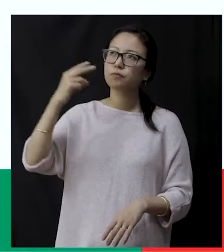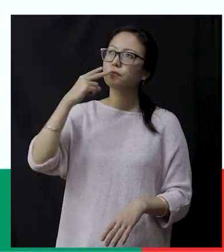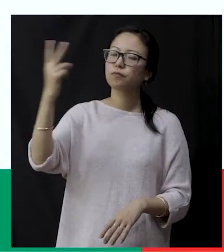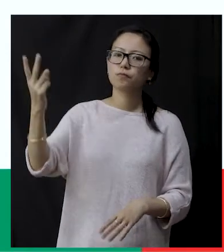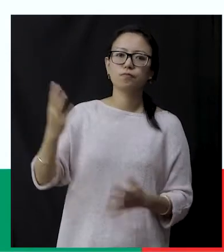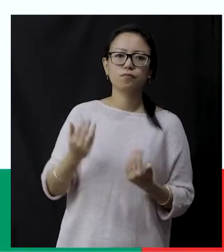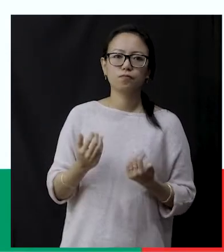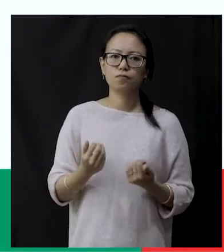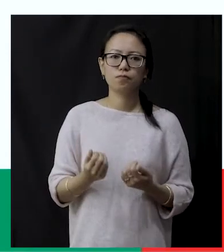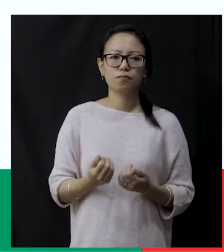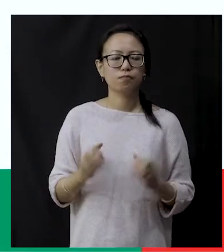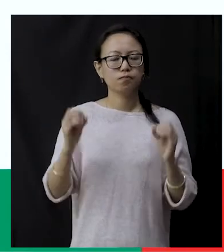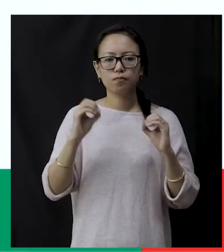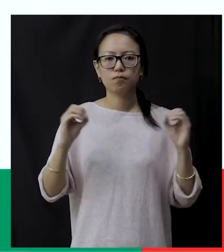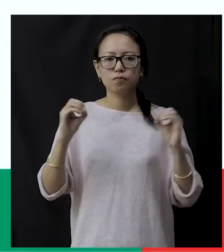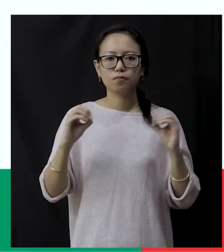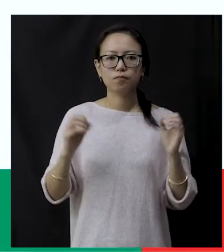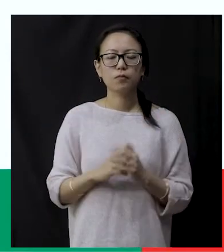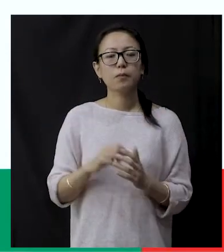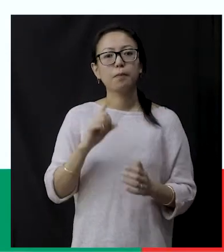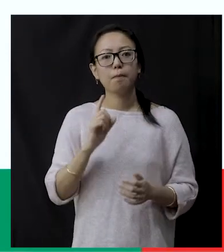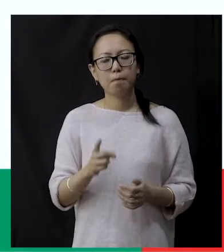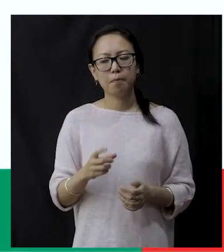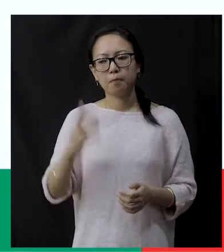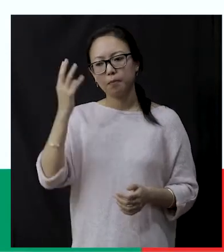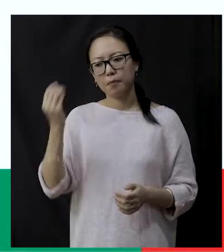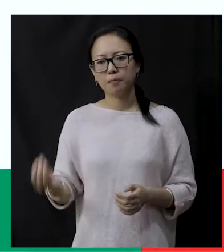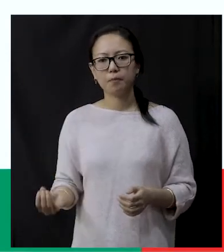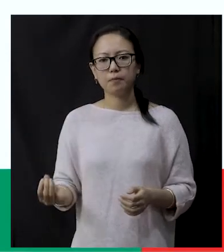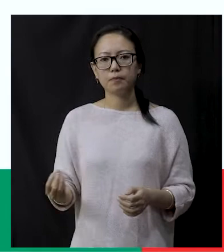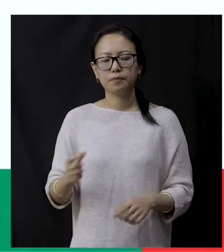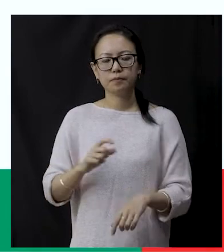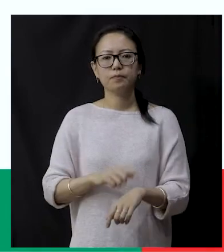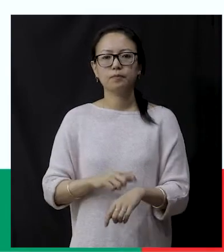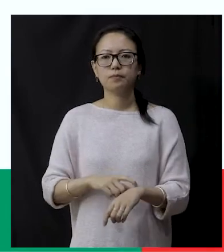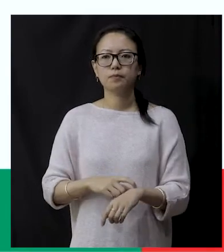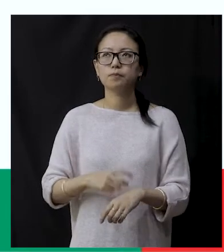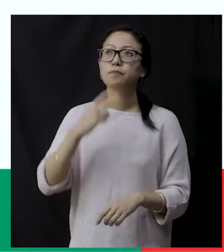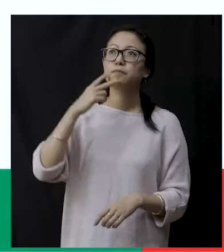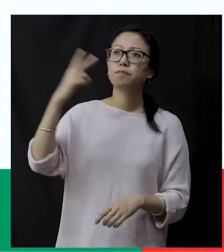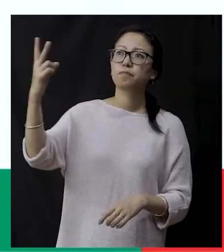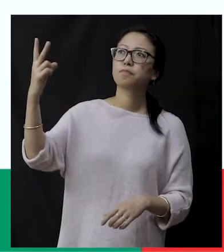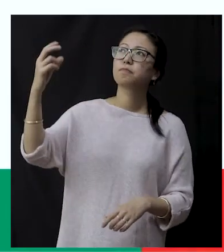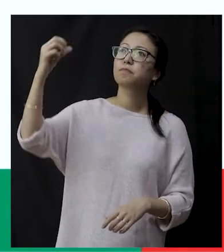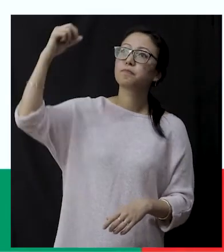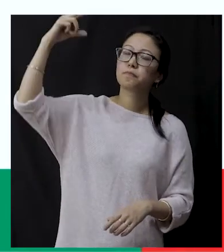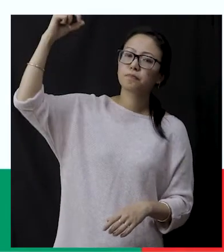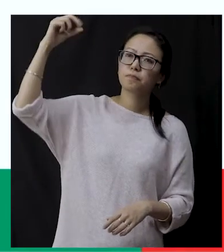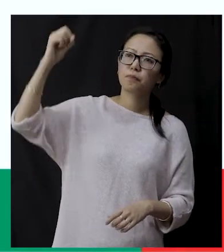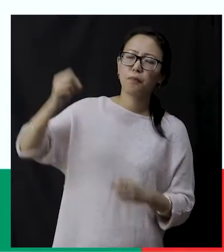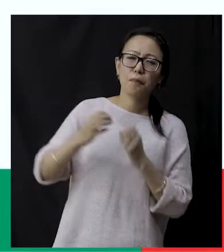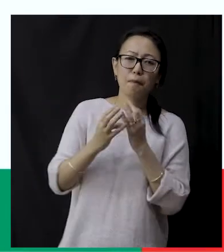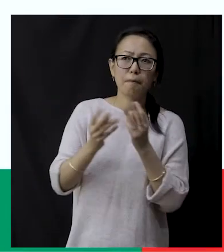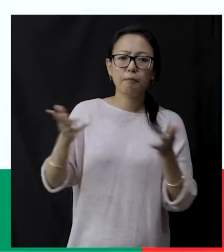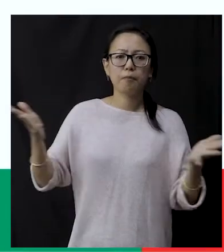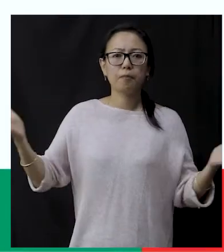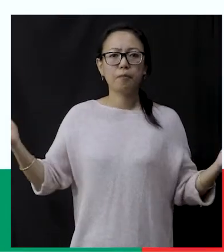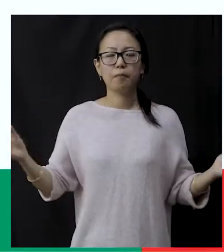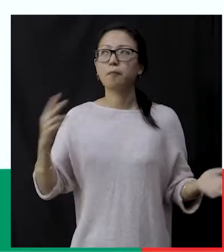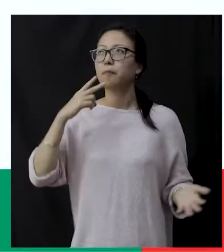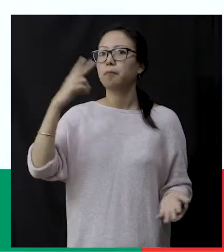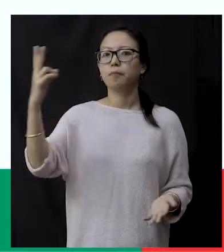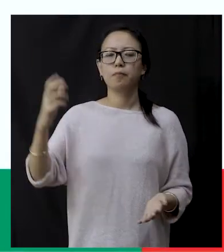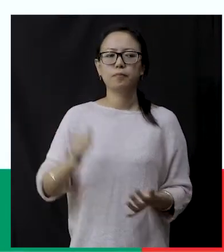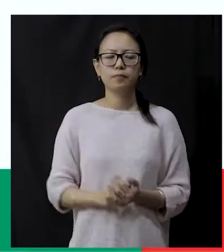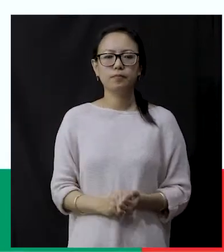of stars. Now students, we are going to discuss about one very important